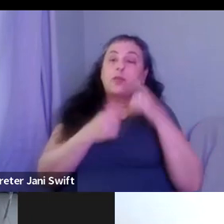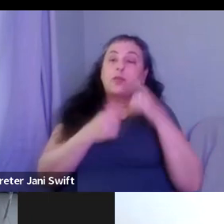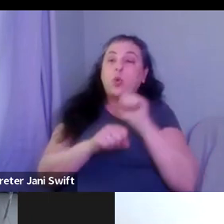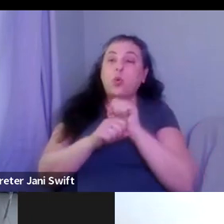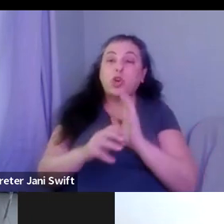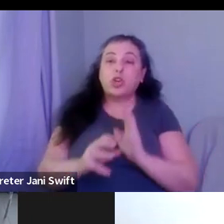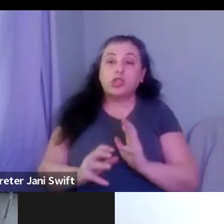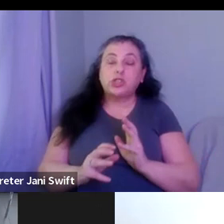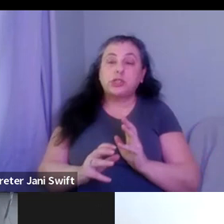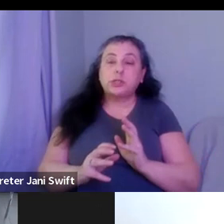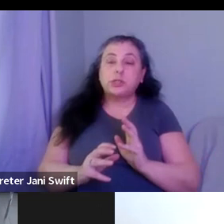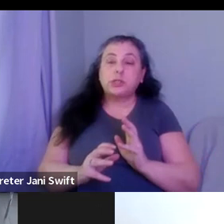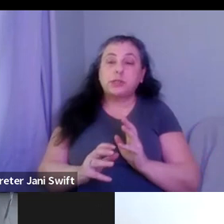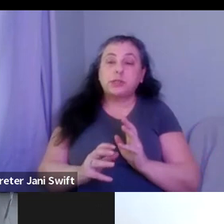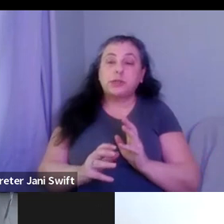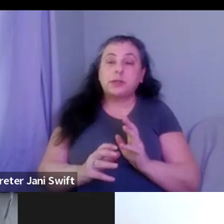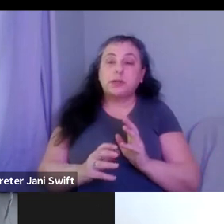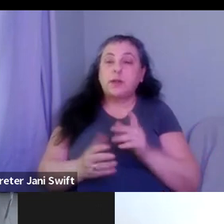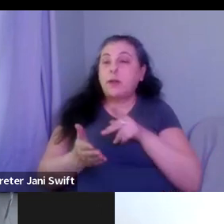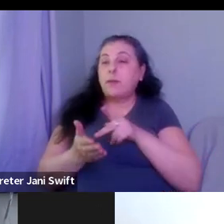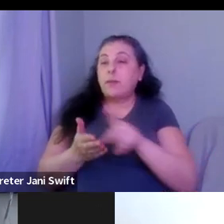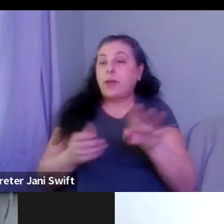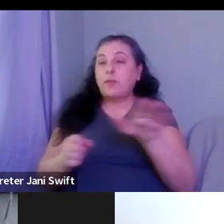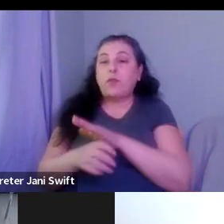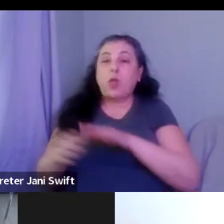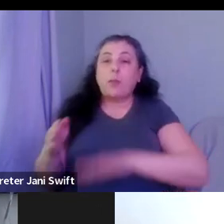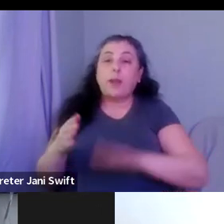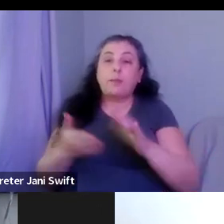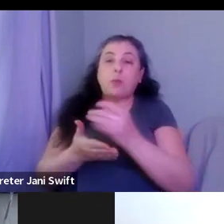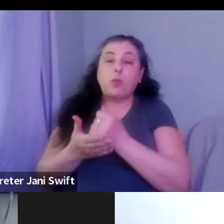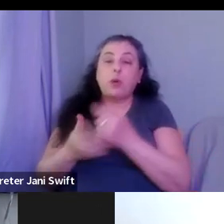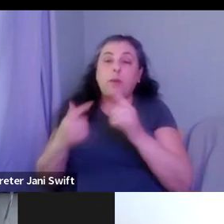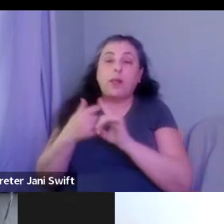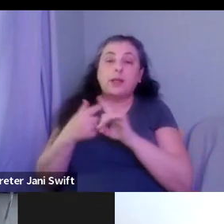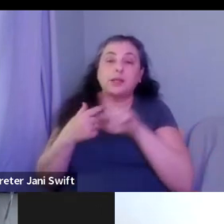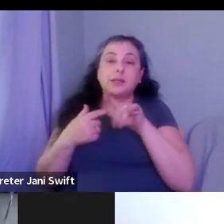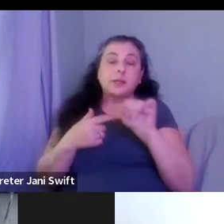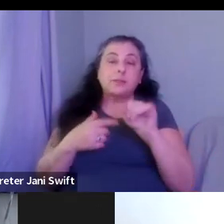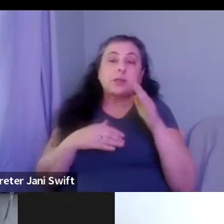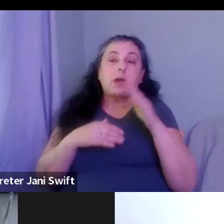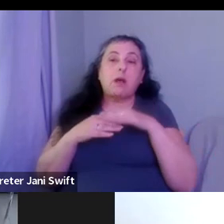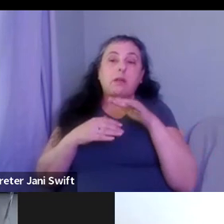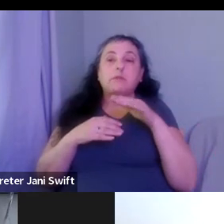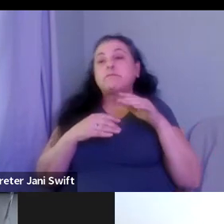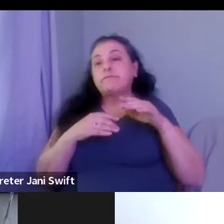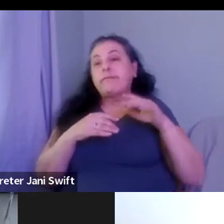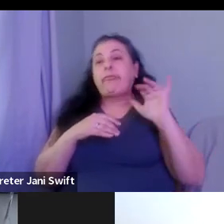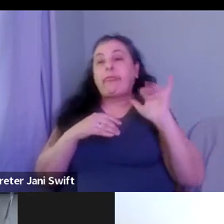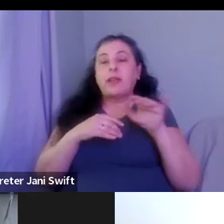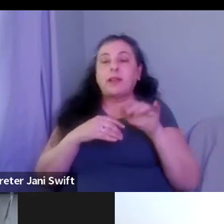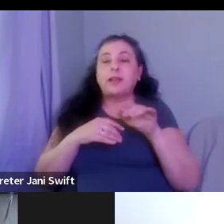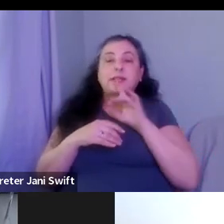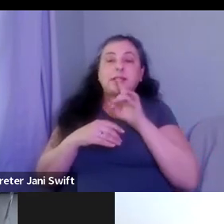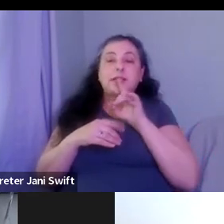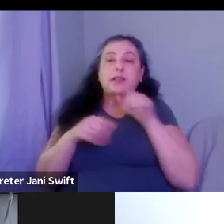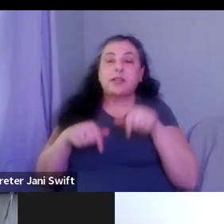workers to get the full minimum wage plus with their tips on top. Definitely here